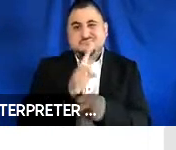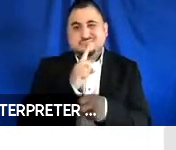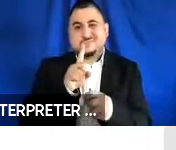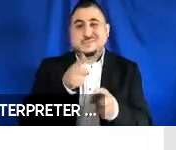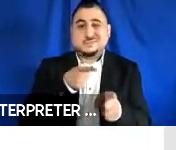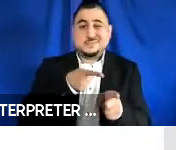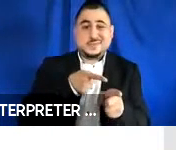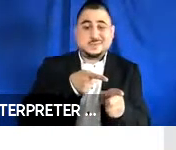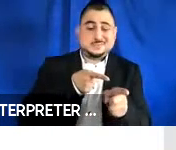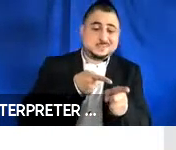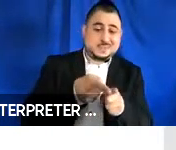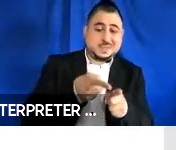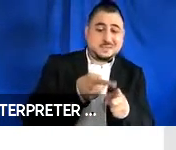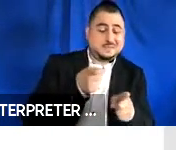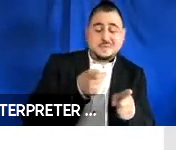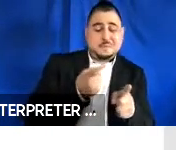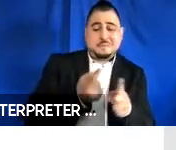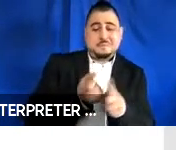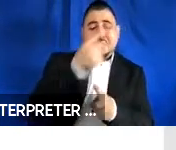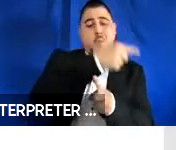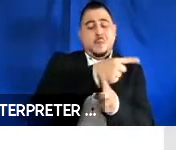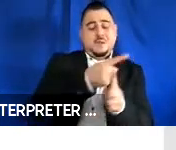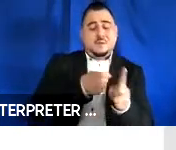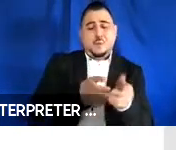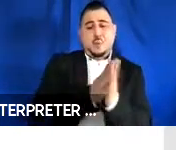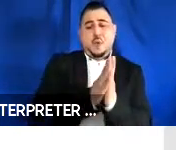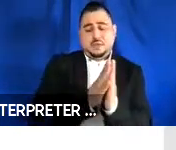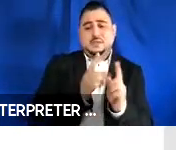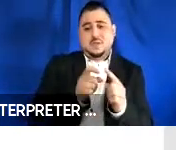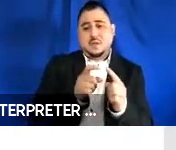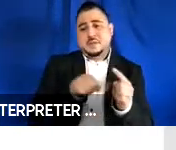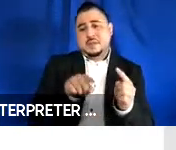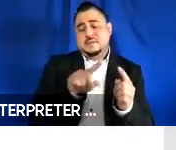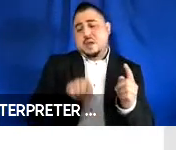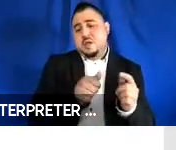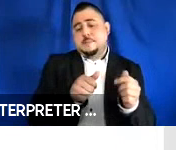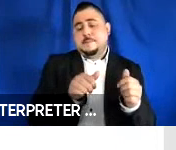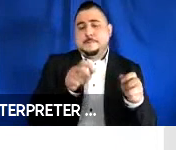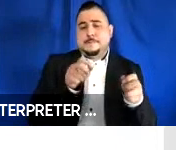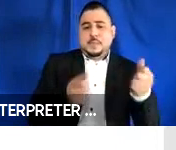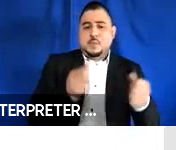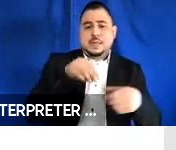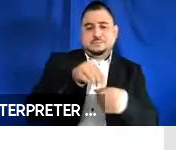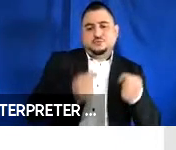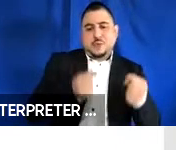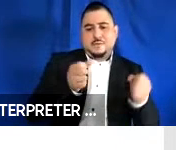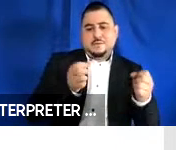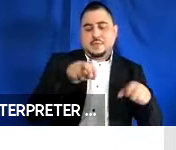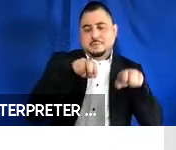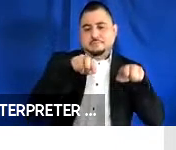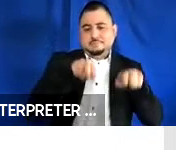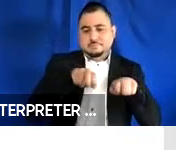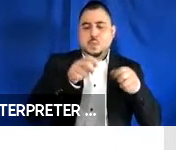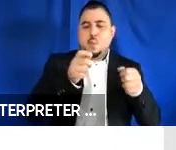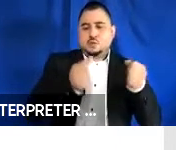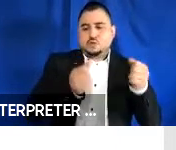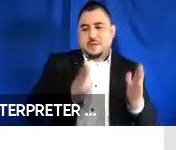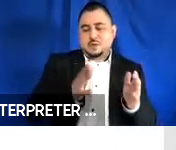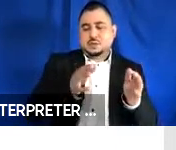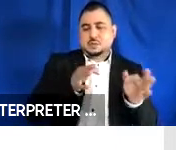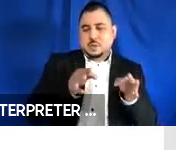the request from sighted passengers. For example, one driver described how